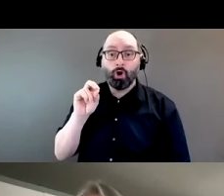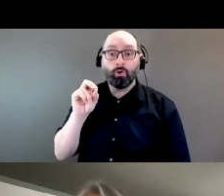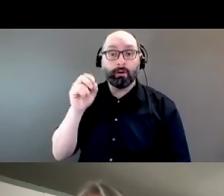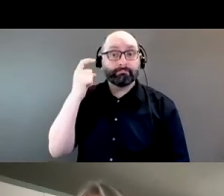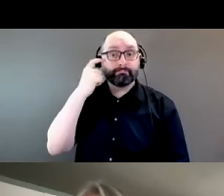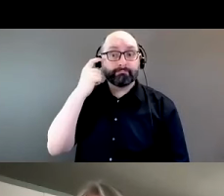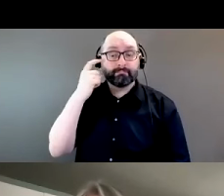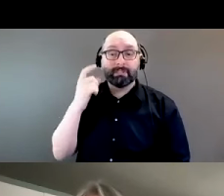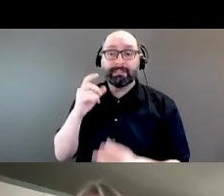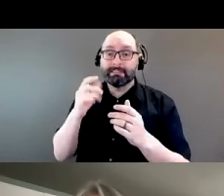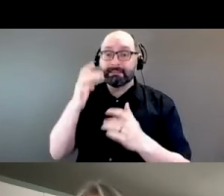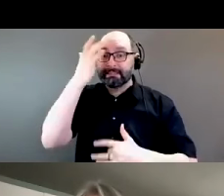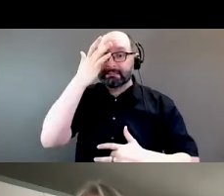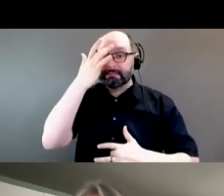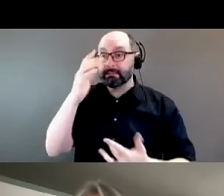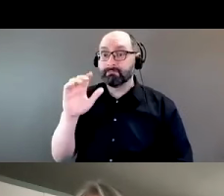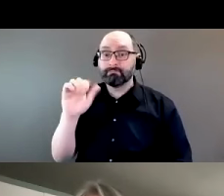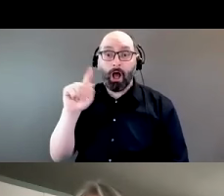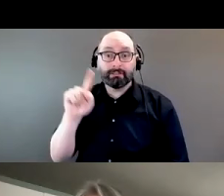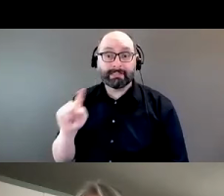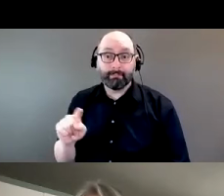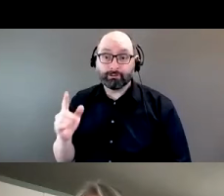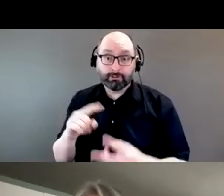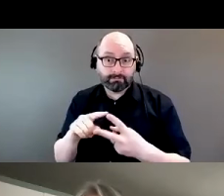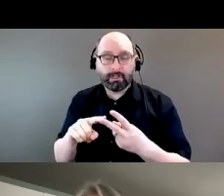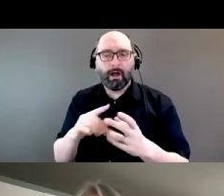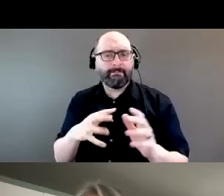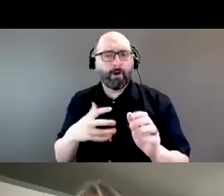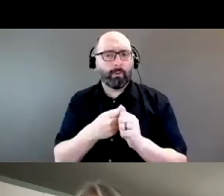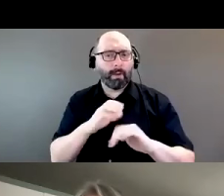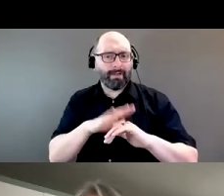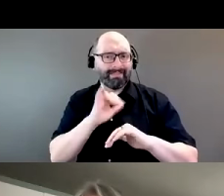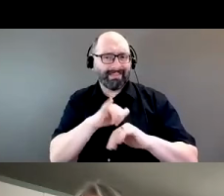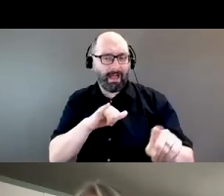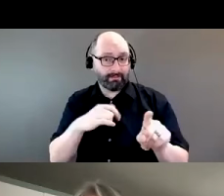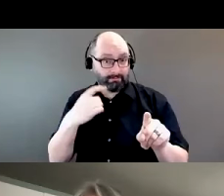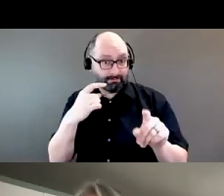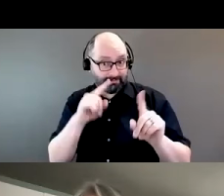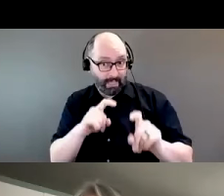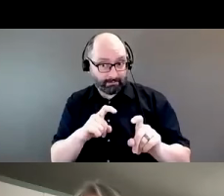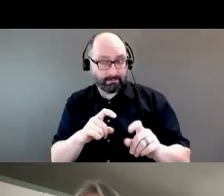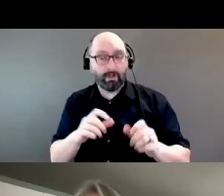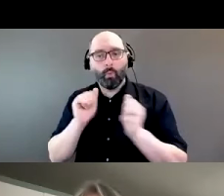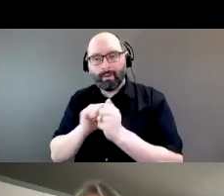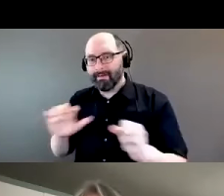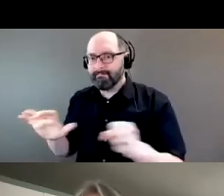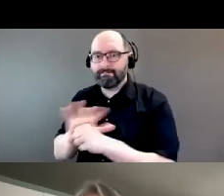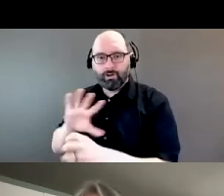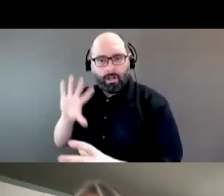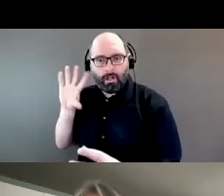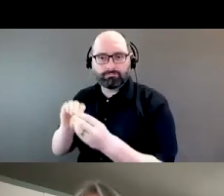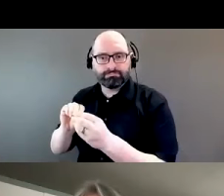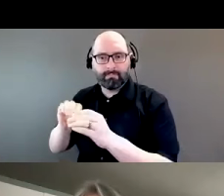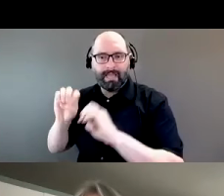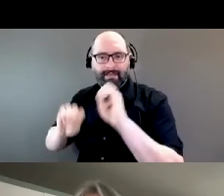think following up on that abnormal test with a comprehensive evaluation, and it's oftentimes, but it's